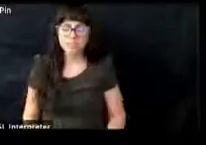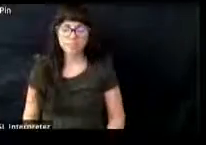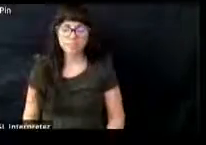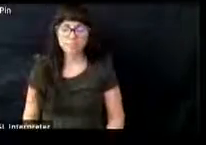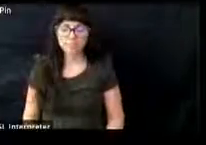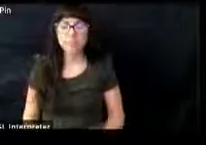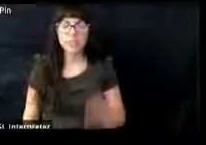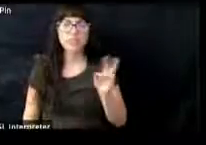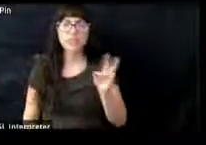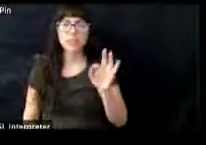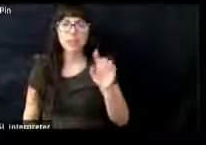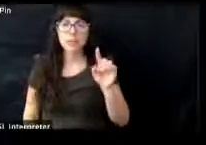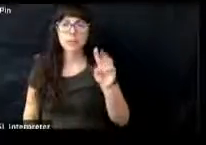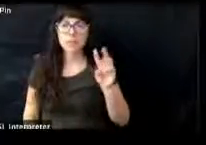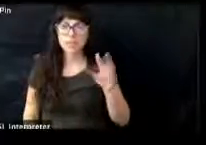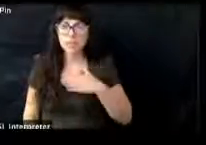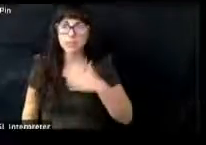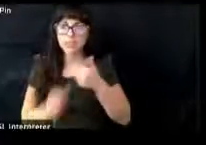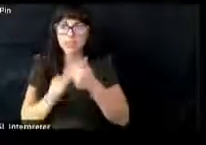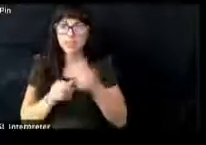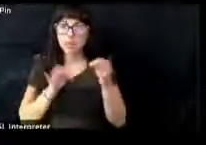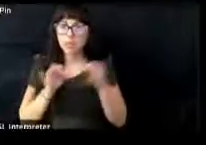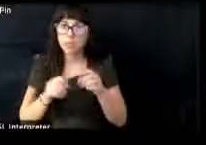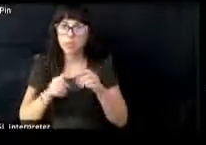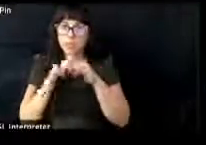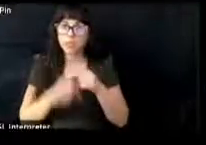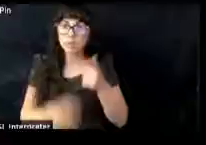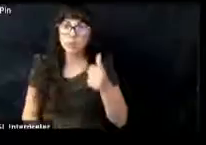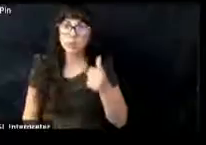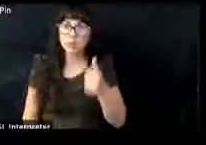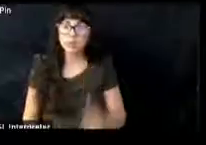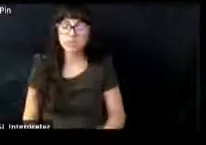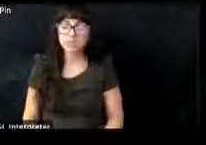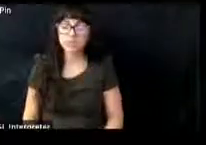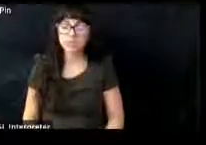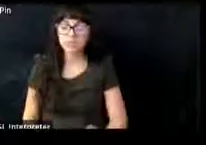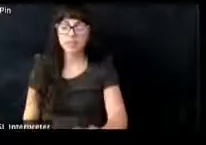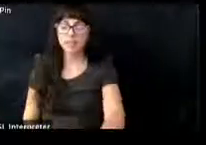7916, if you will please follow the prompts to unmute at this time.